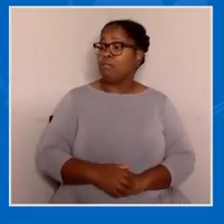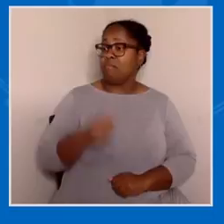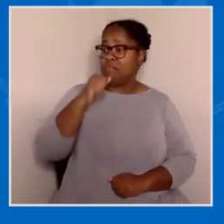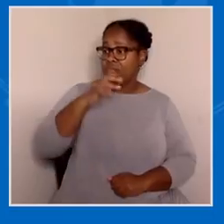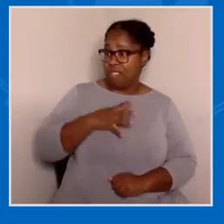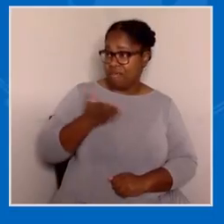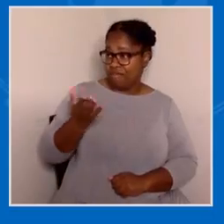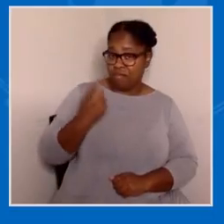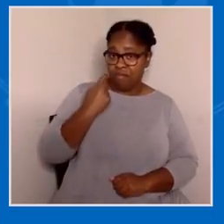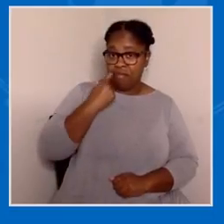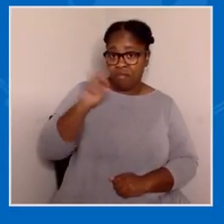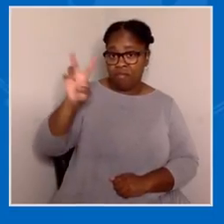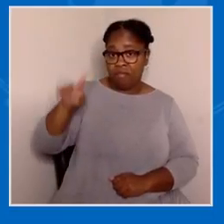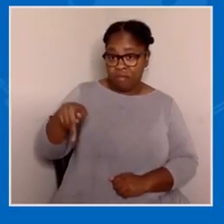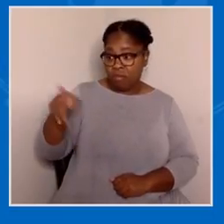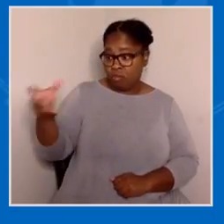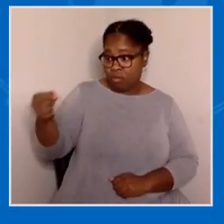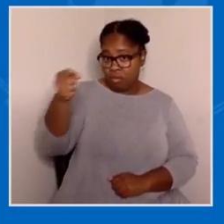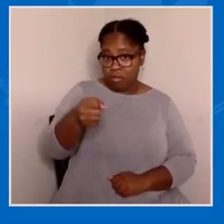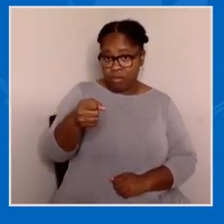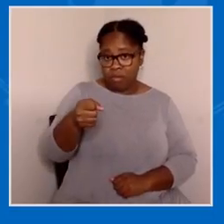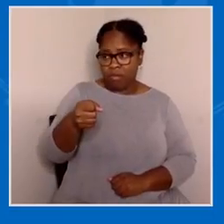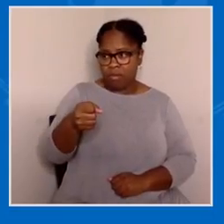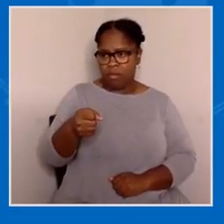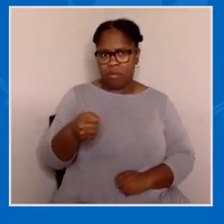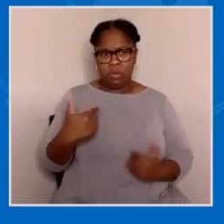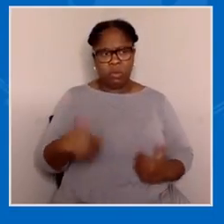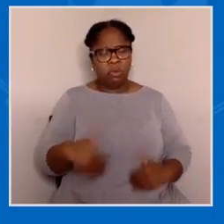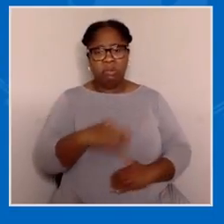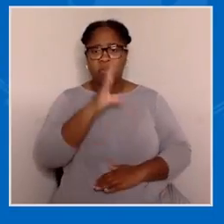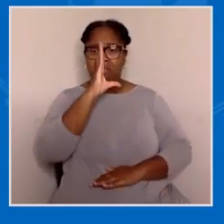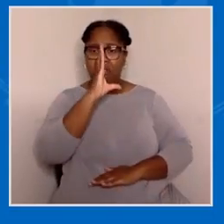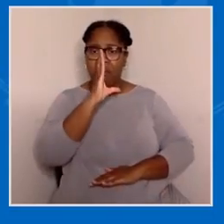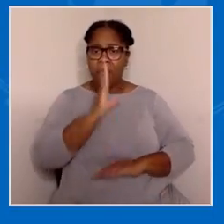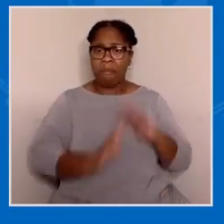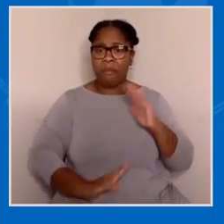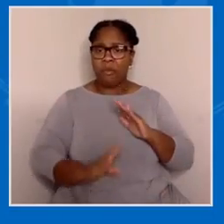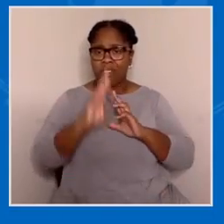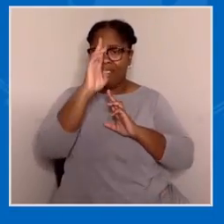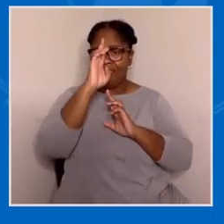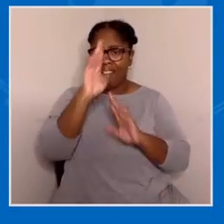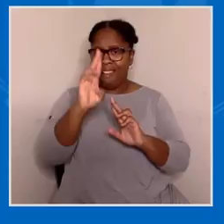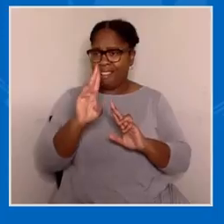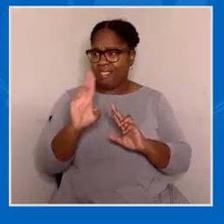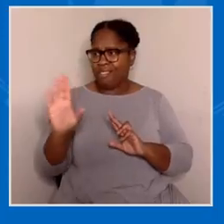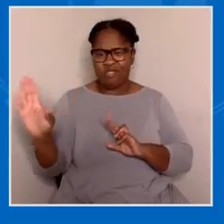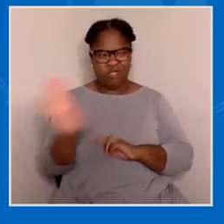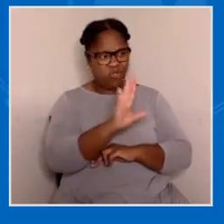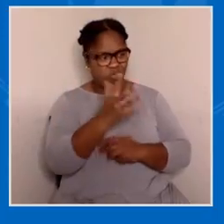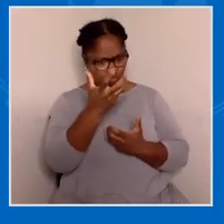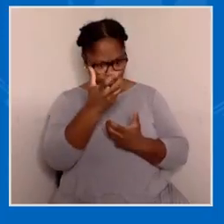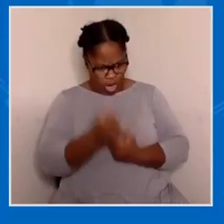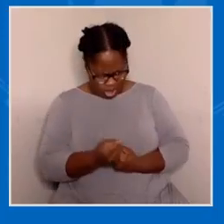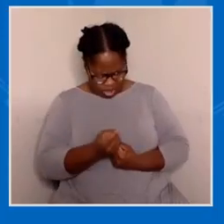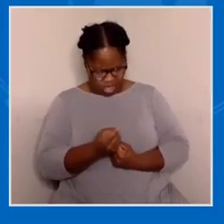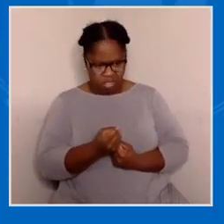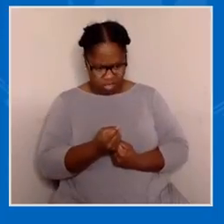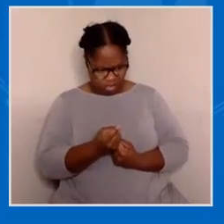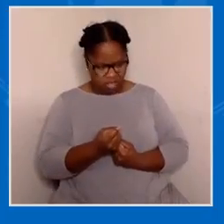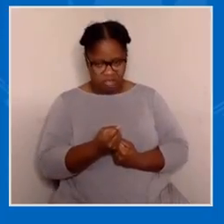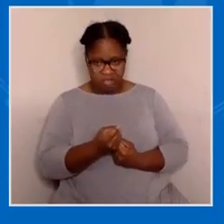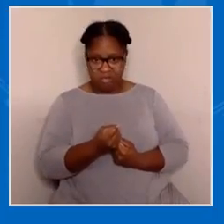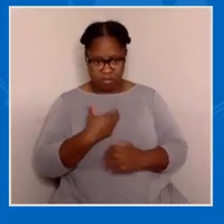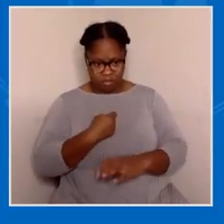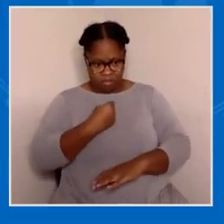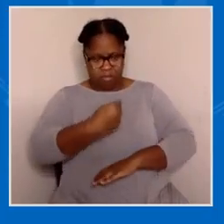President-elect. I'm humbled and honored by the trust that you have placed in me to become a member of your